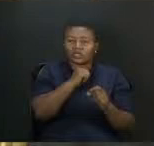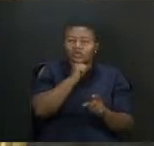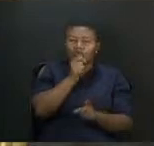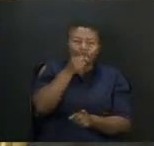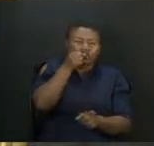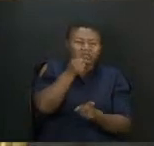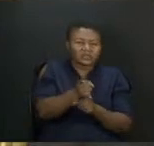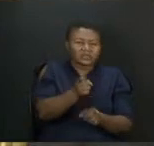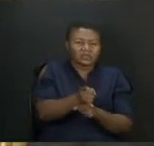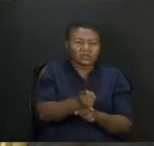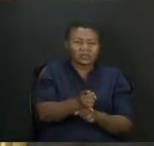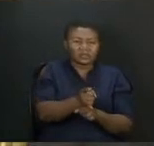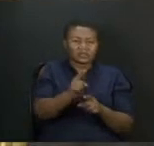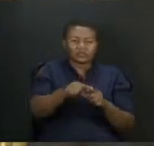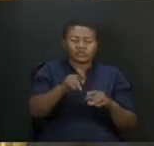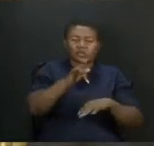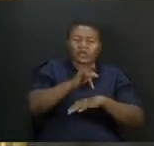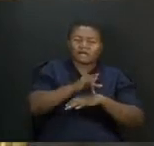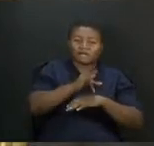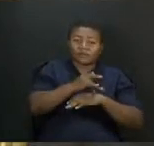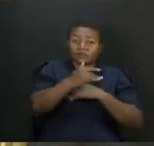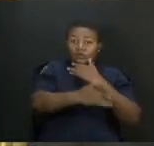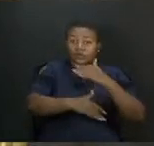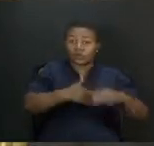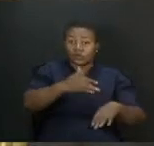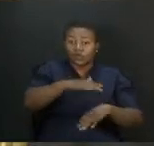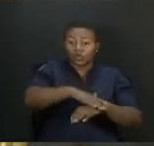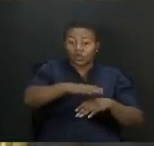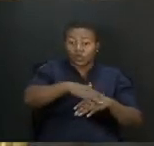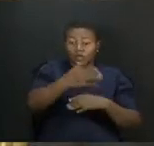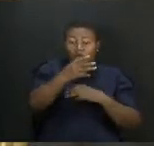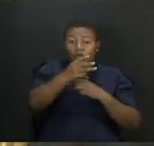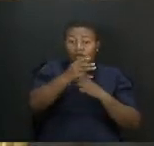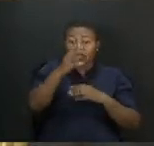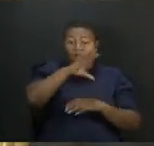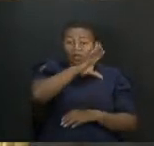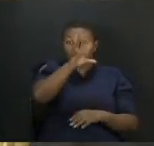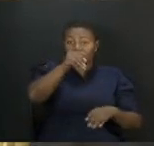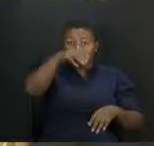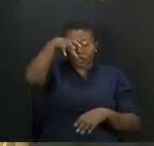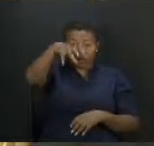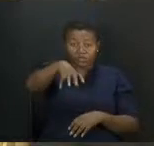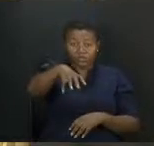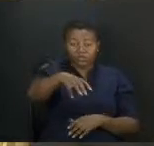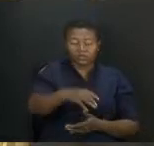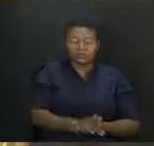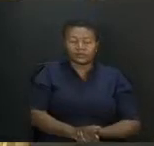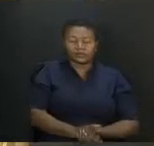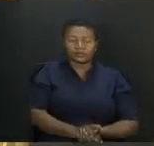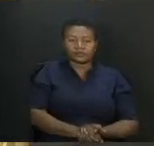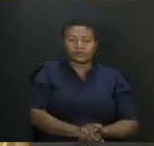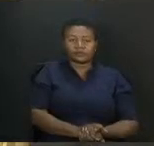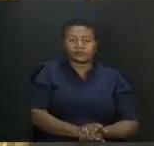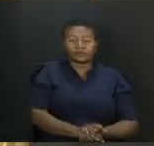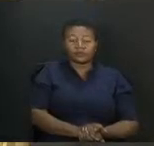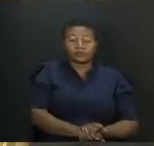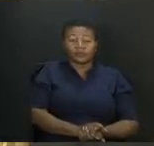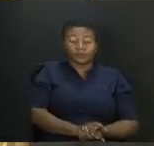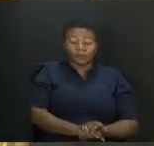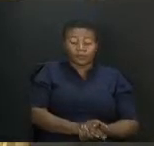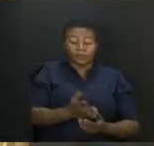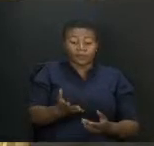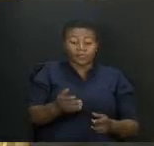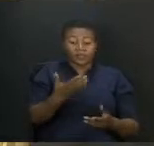continues to affect the progress of the continent today. However, Mr. Speaker, the tide began